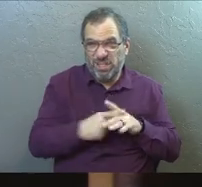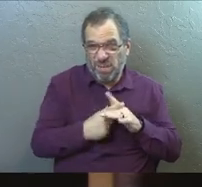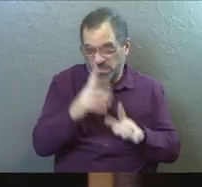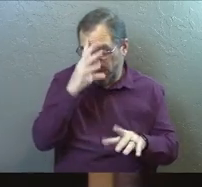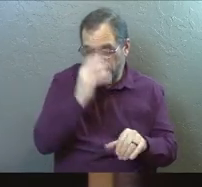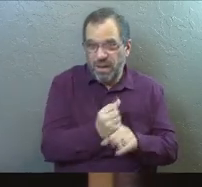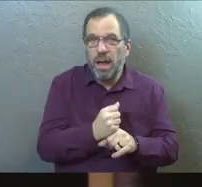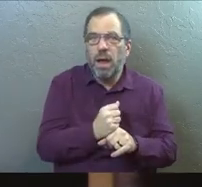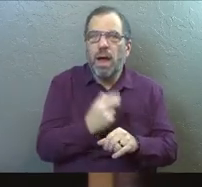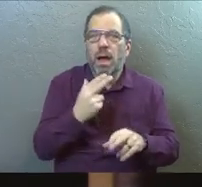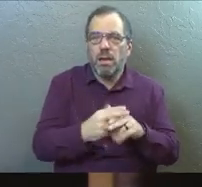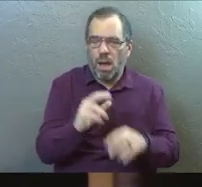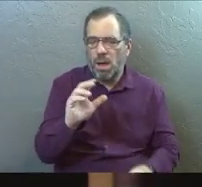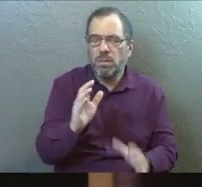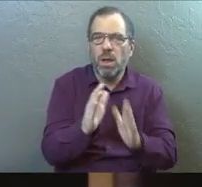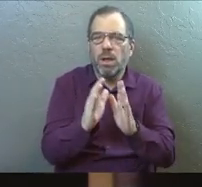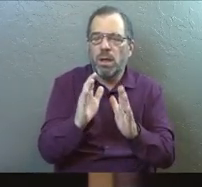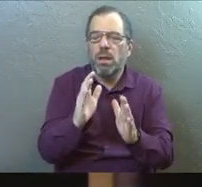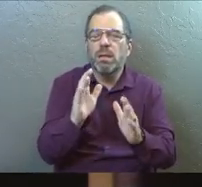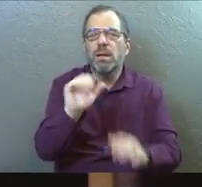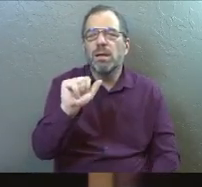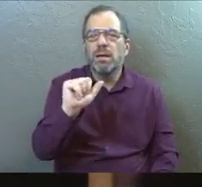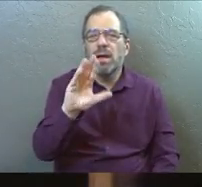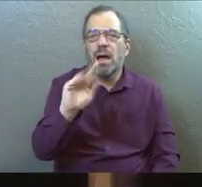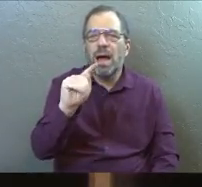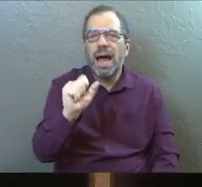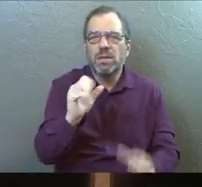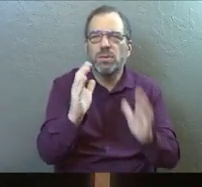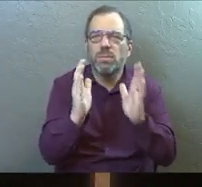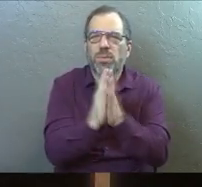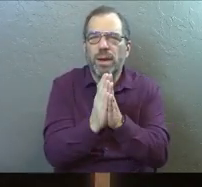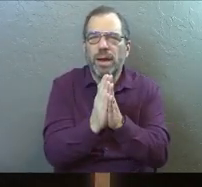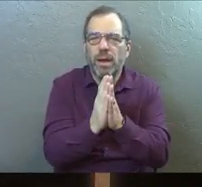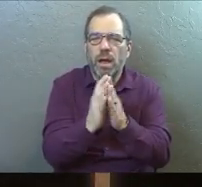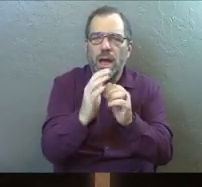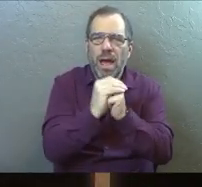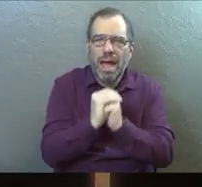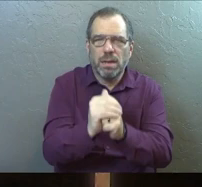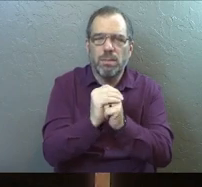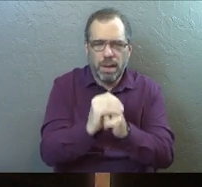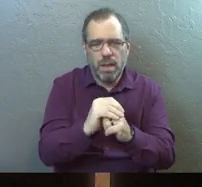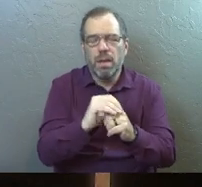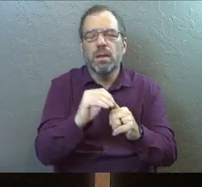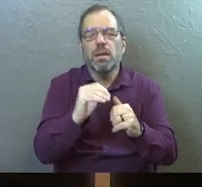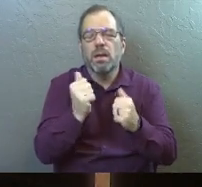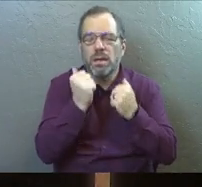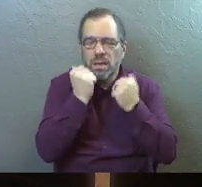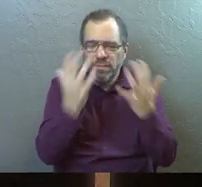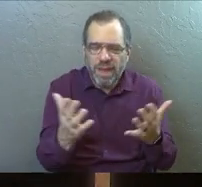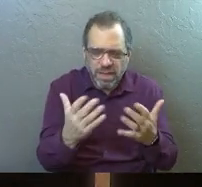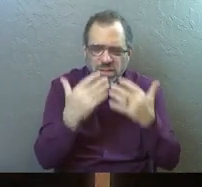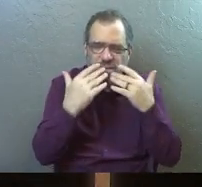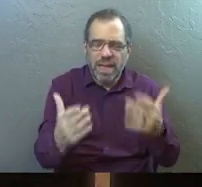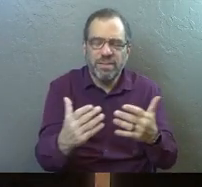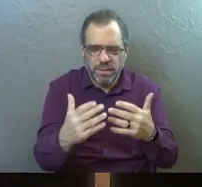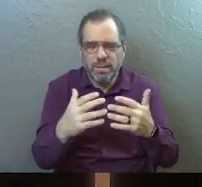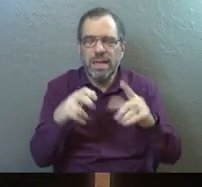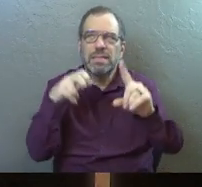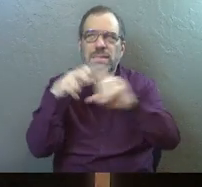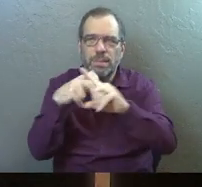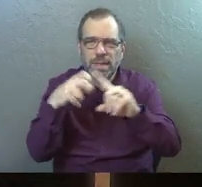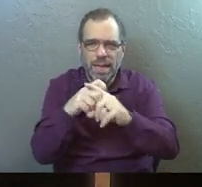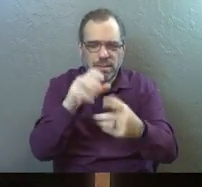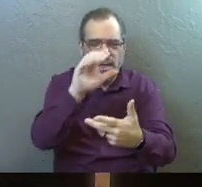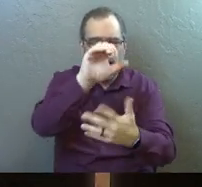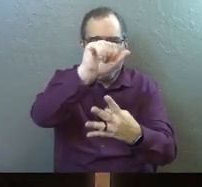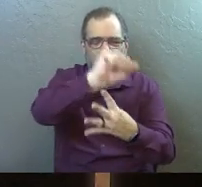my faith. It's the Acts Prayer. The Acts Prayer is adoration, confession, thanksgiving, and supplication.